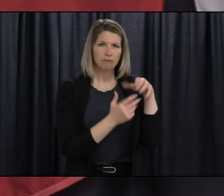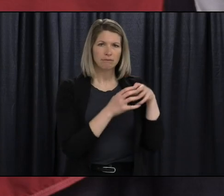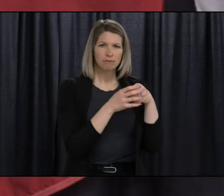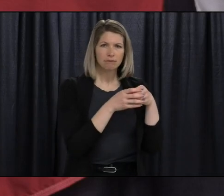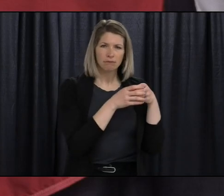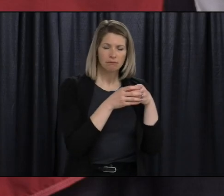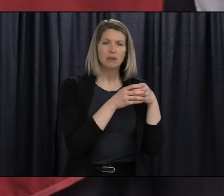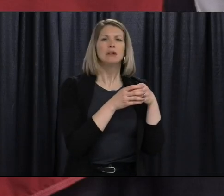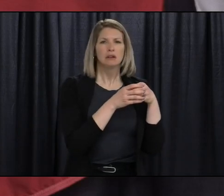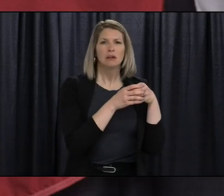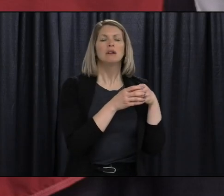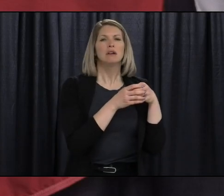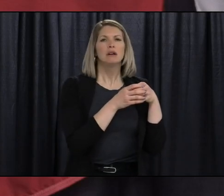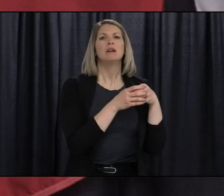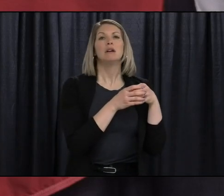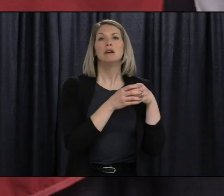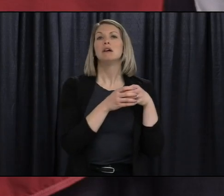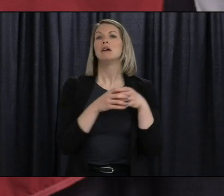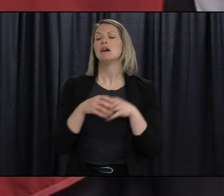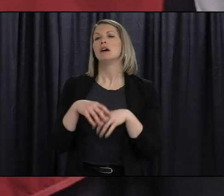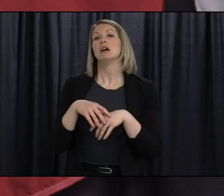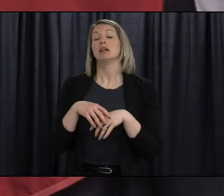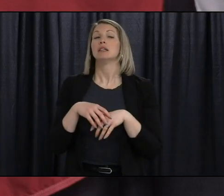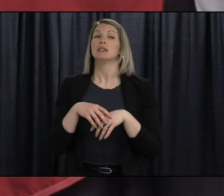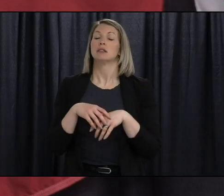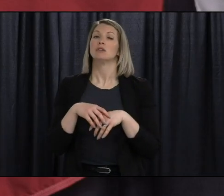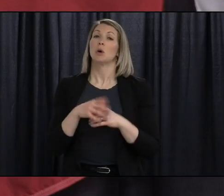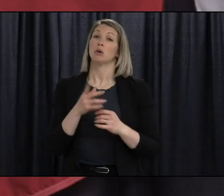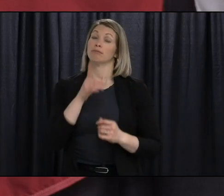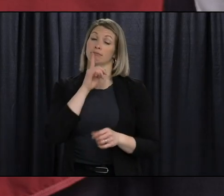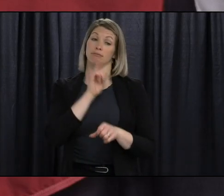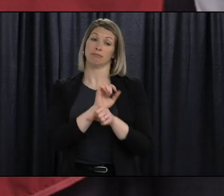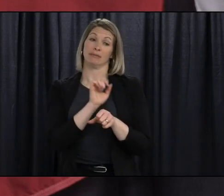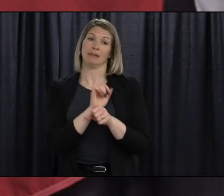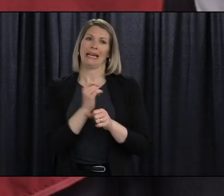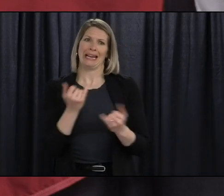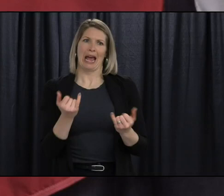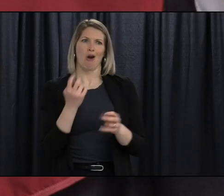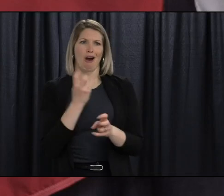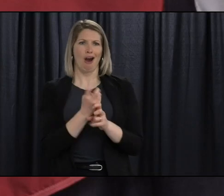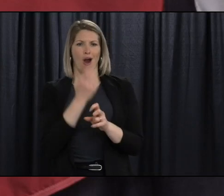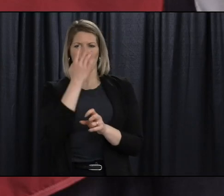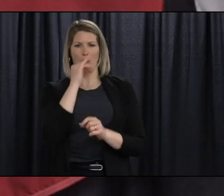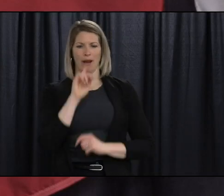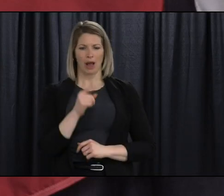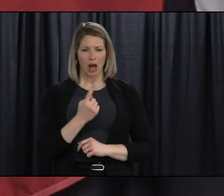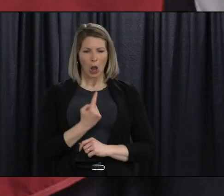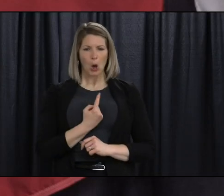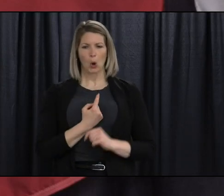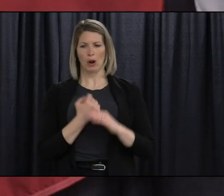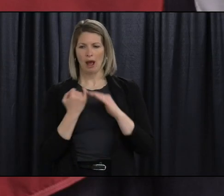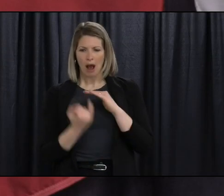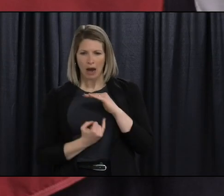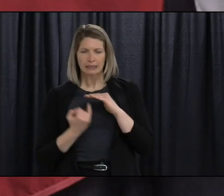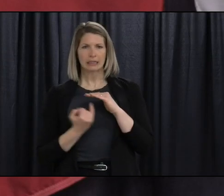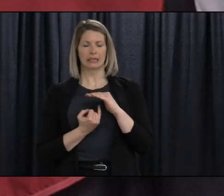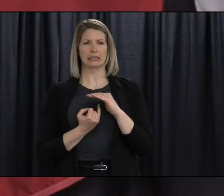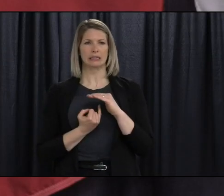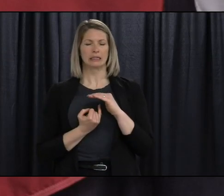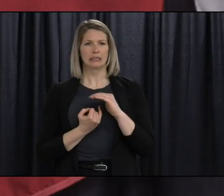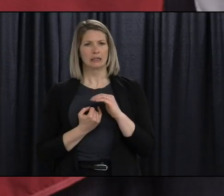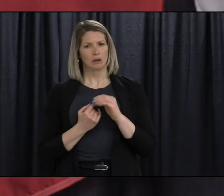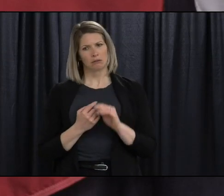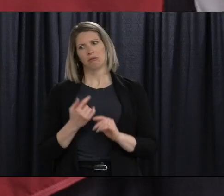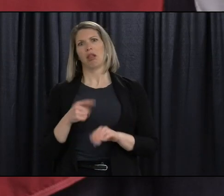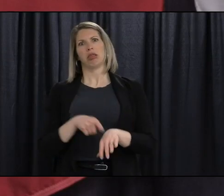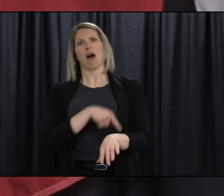opportunity for violence, particularly against women, is certainly increased at this time of the year. So it is important for us to make sure